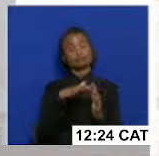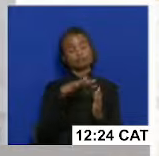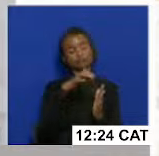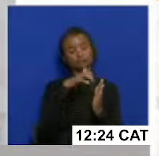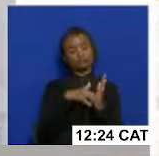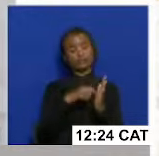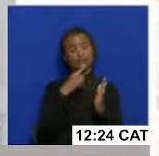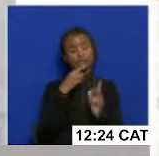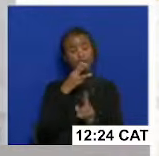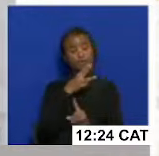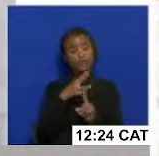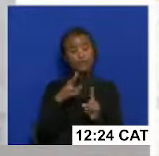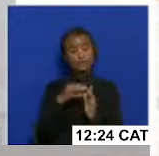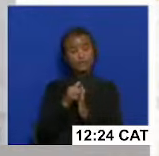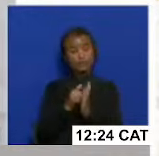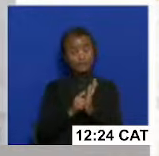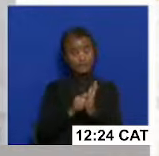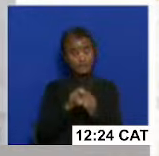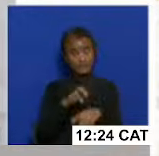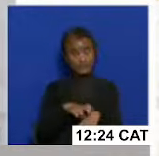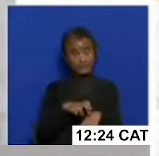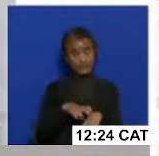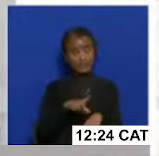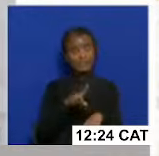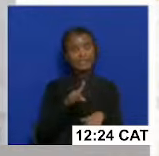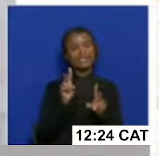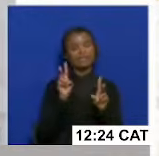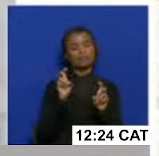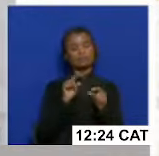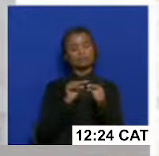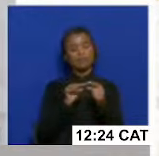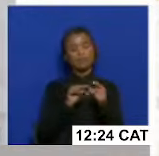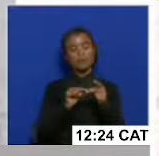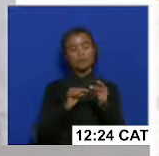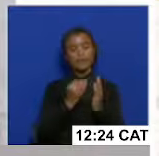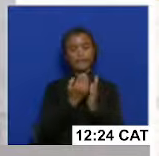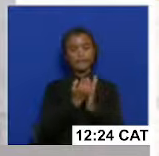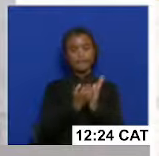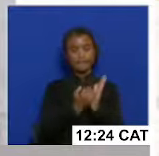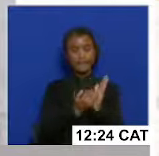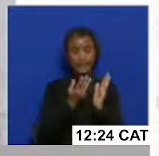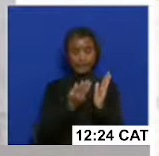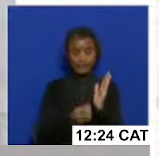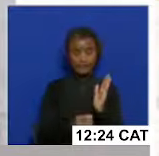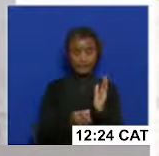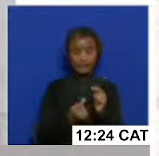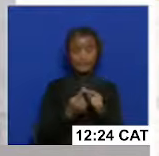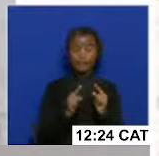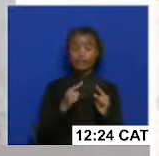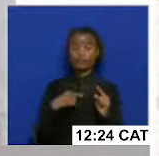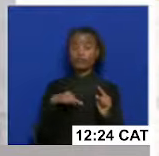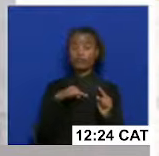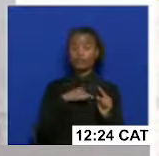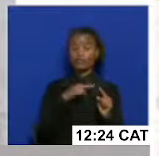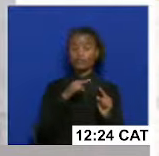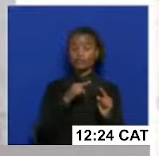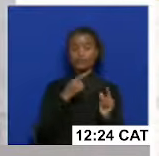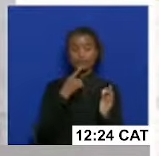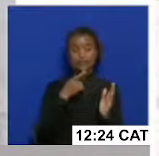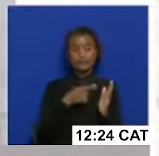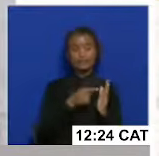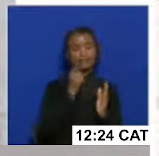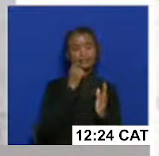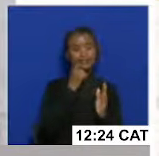Several matters are listed there. But for our purposes, it says Hillbrow, theft of precious